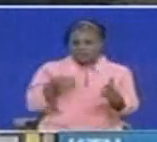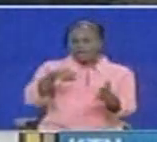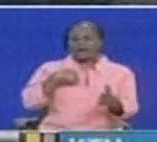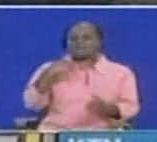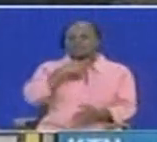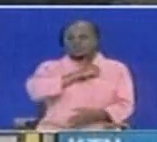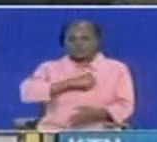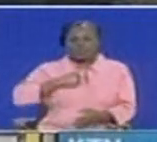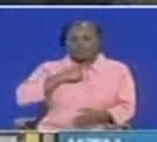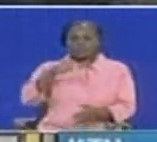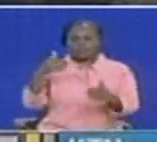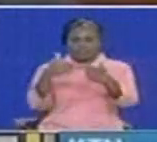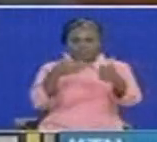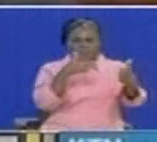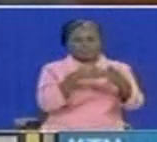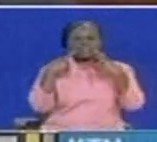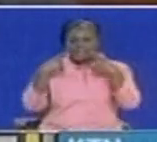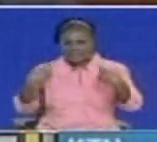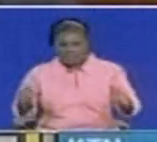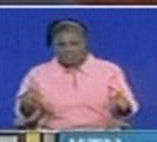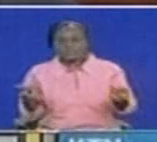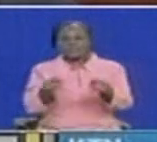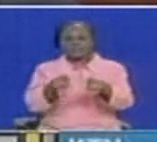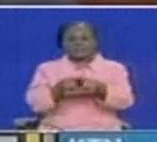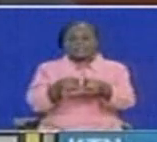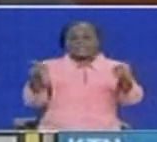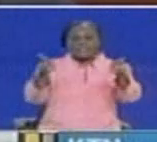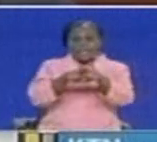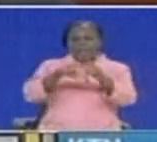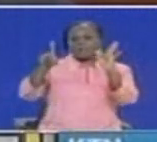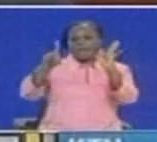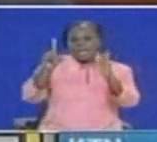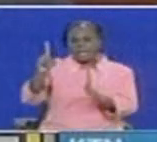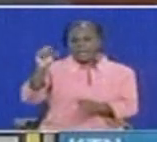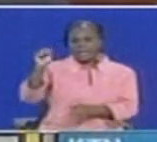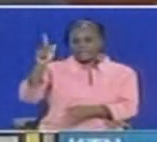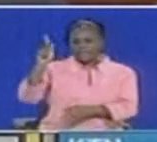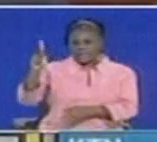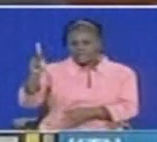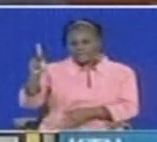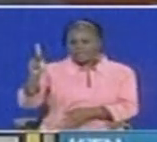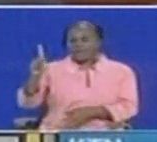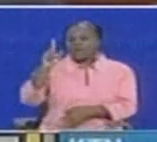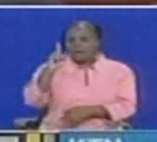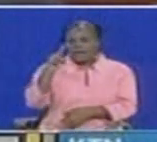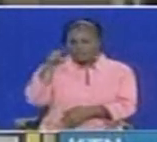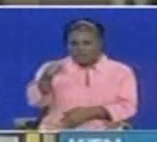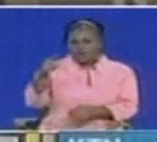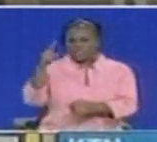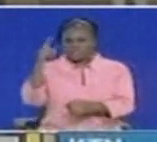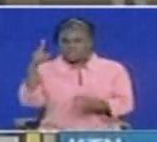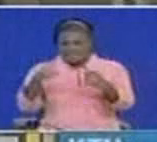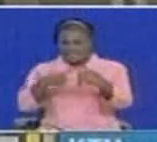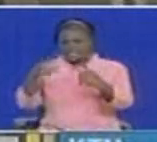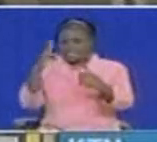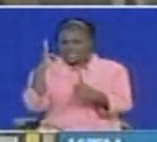they have had to terminate their investigation. Yes. According to the Law Society of Kenya, however, the 1.63 billion